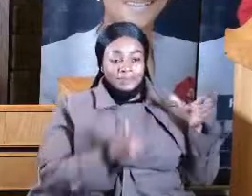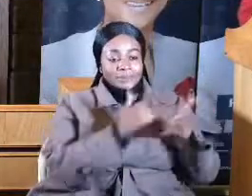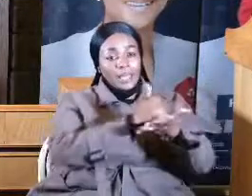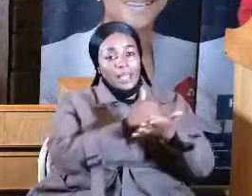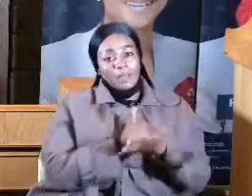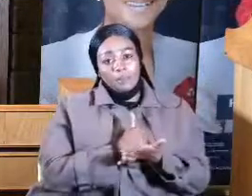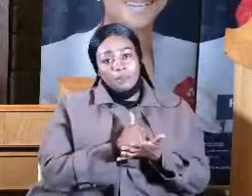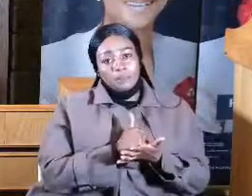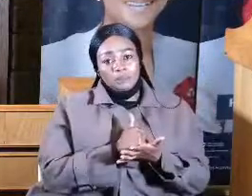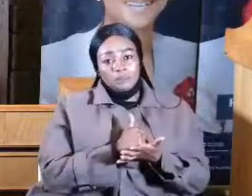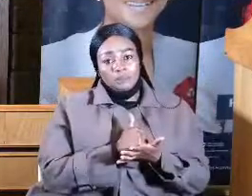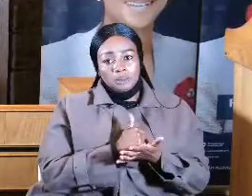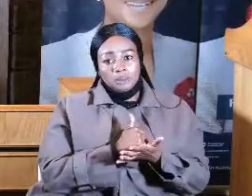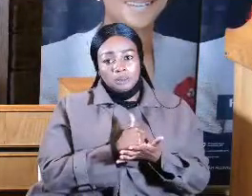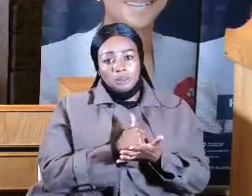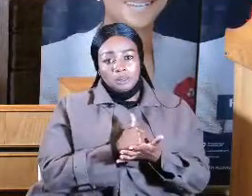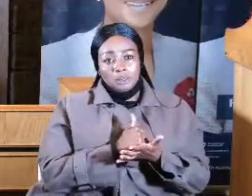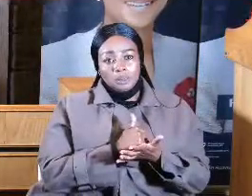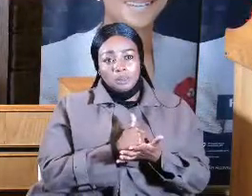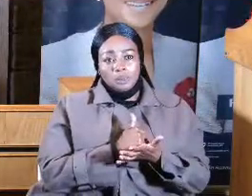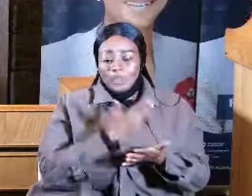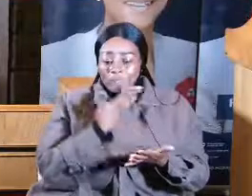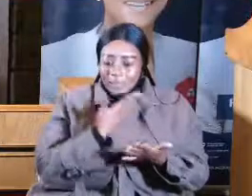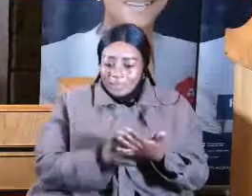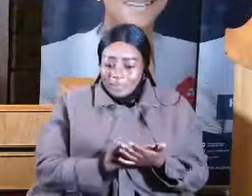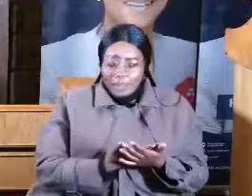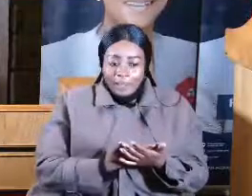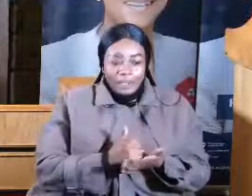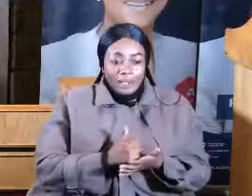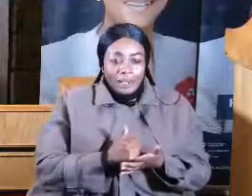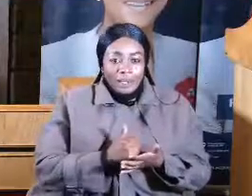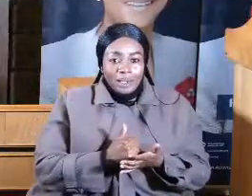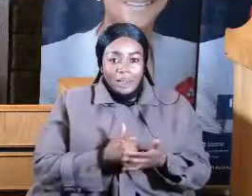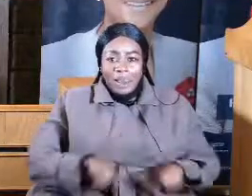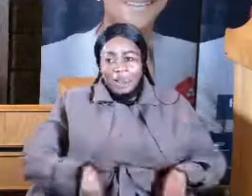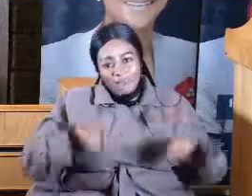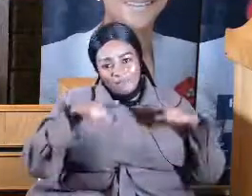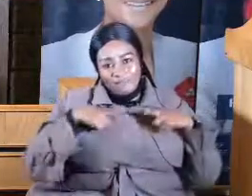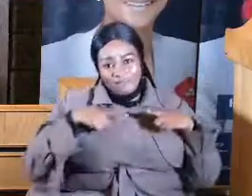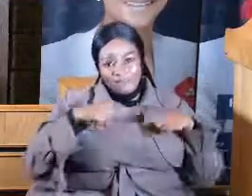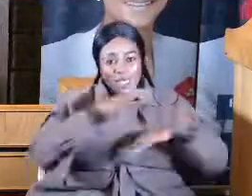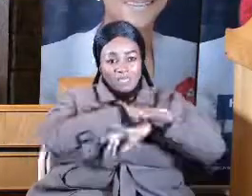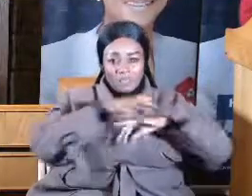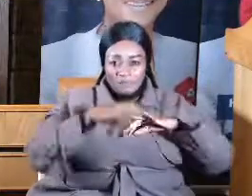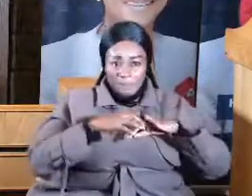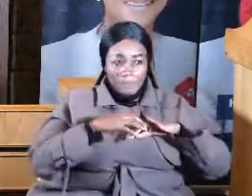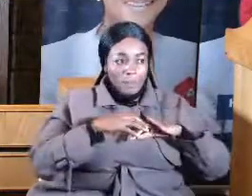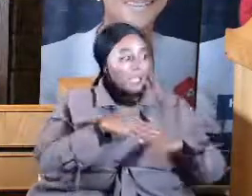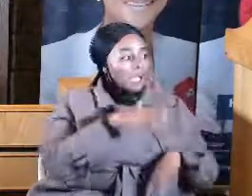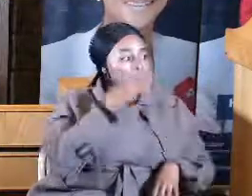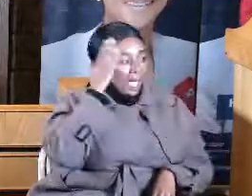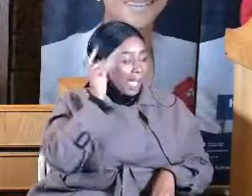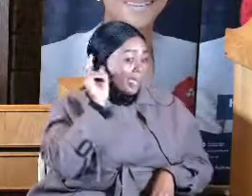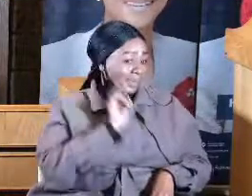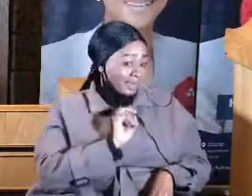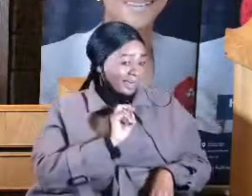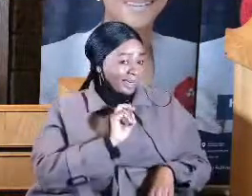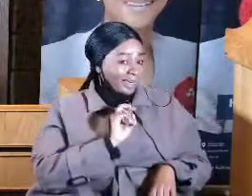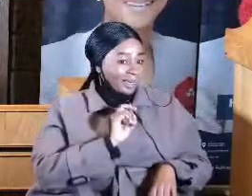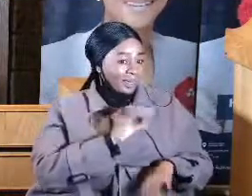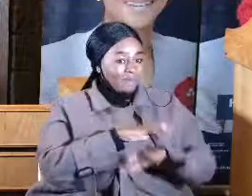us in ways that we can sustain ourselves on that farm. I hear that agriculture has a lot of problems,